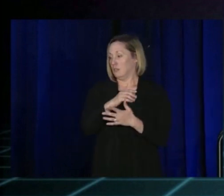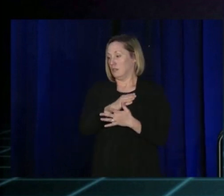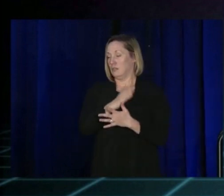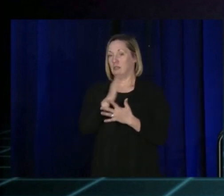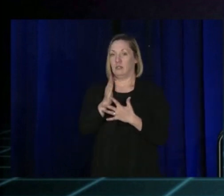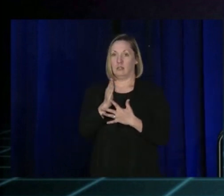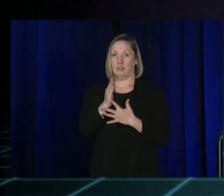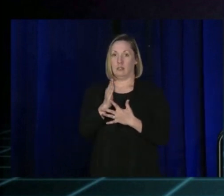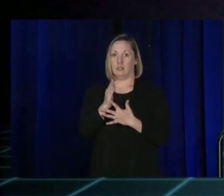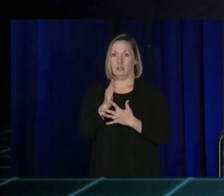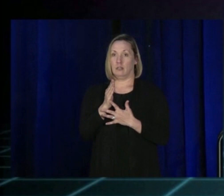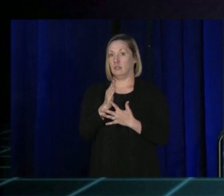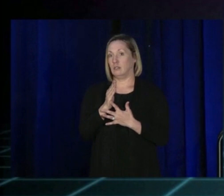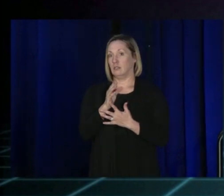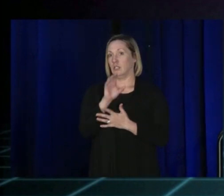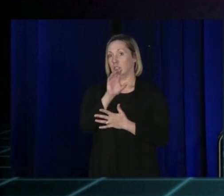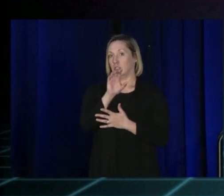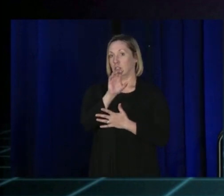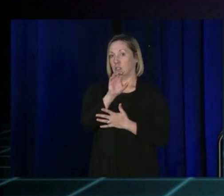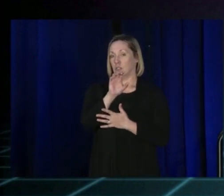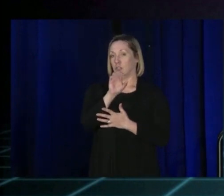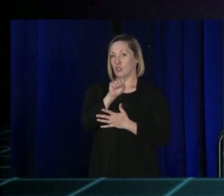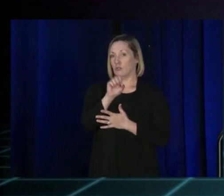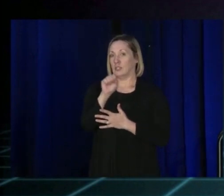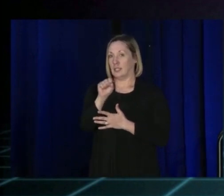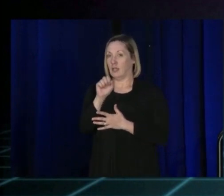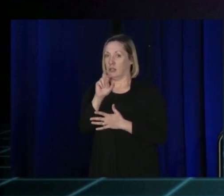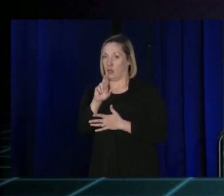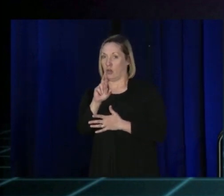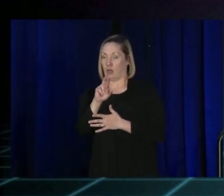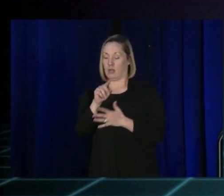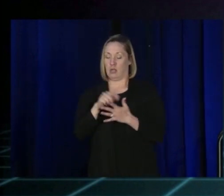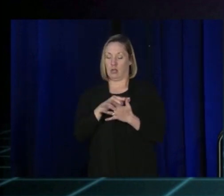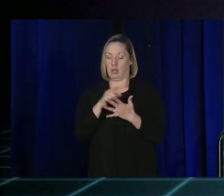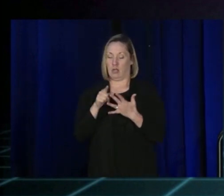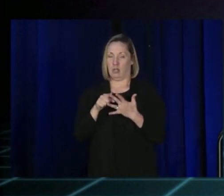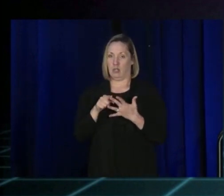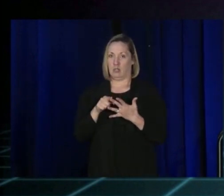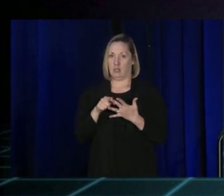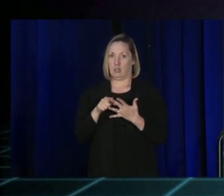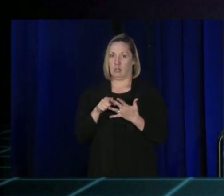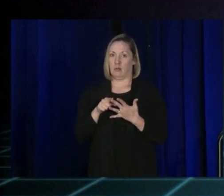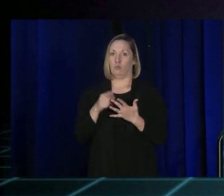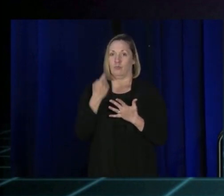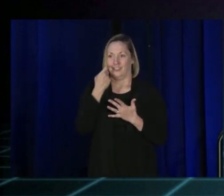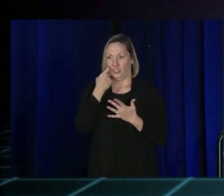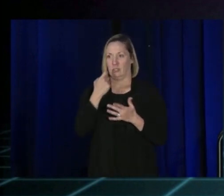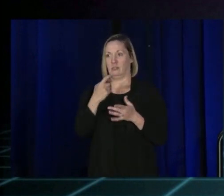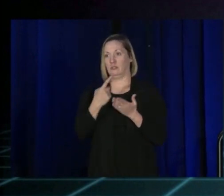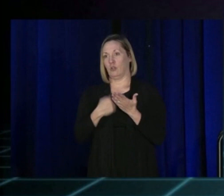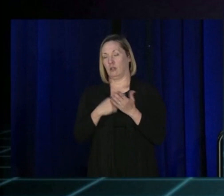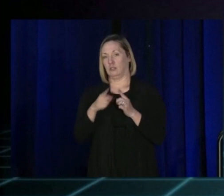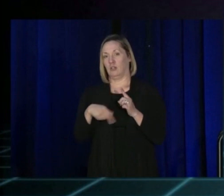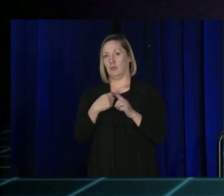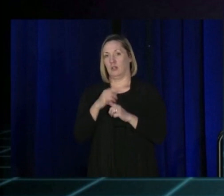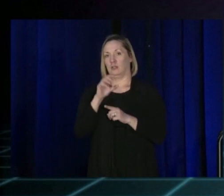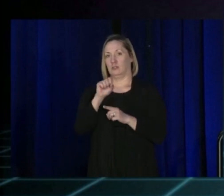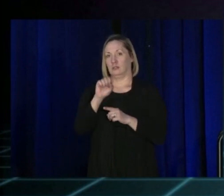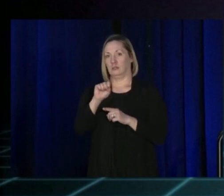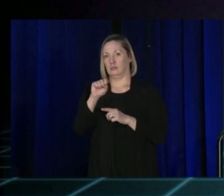about server-side rendering, SSR. Just talked about static site